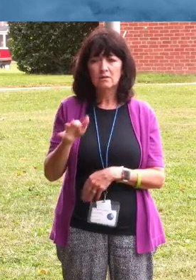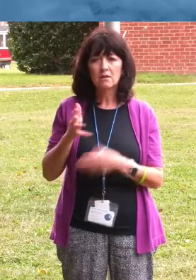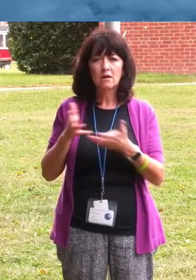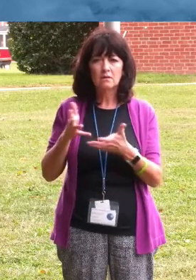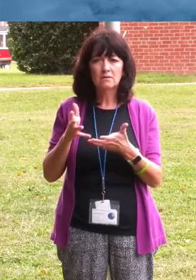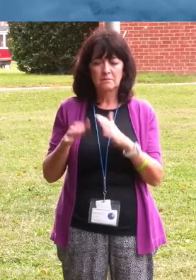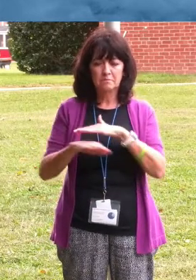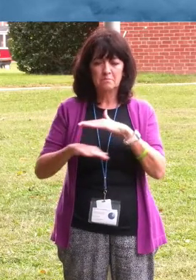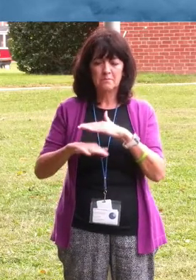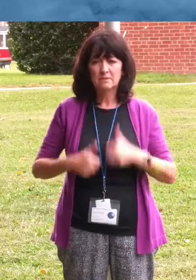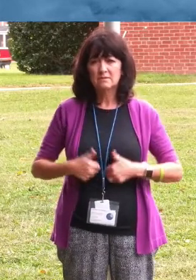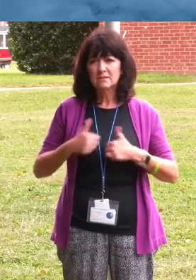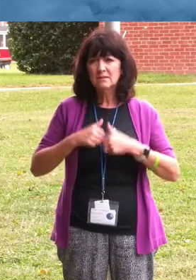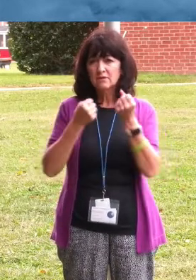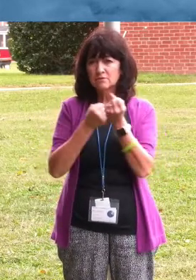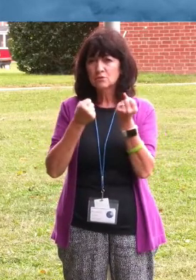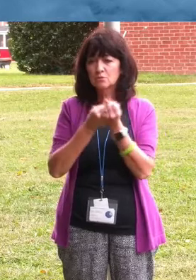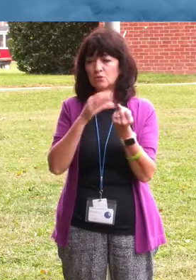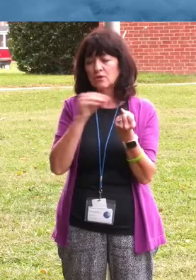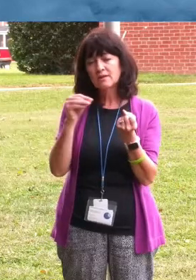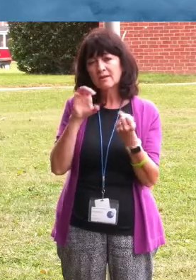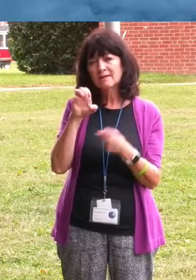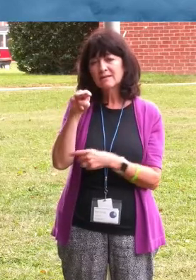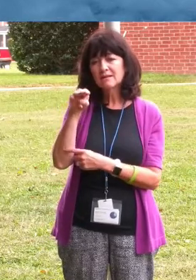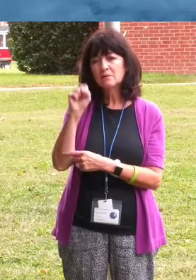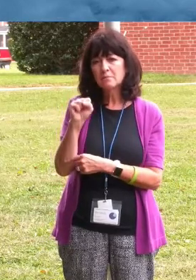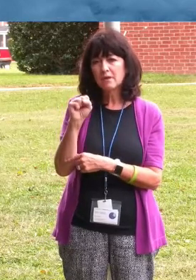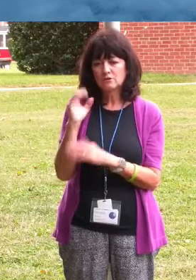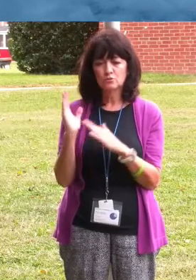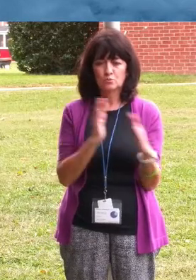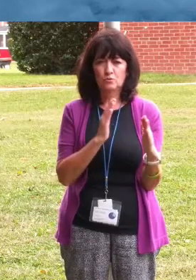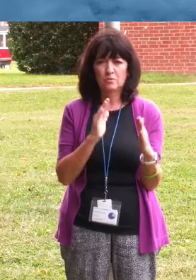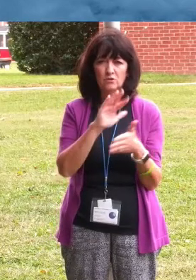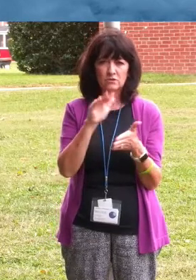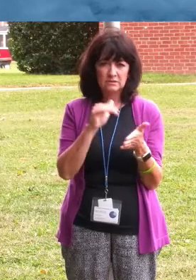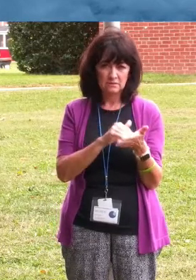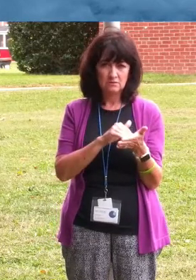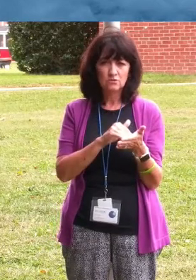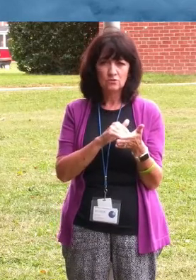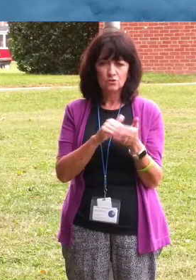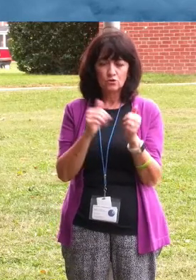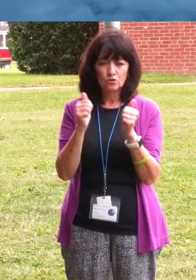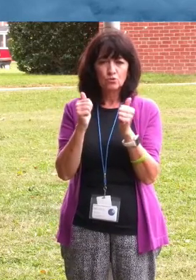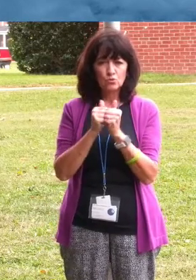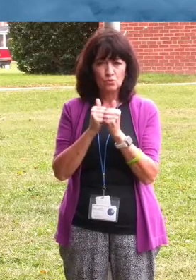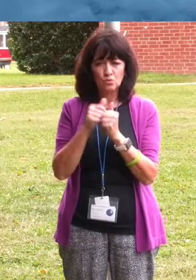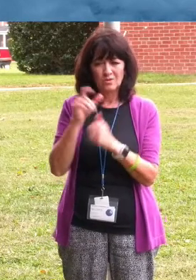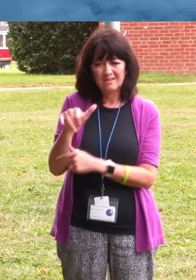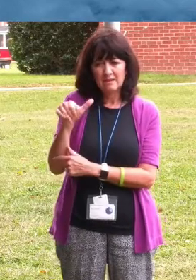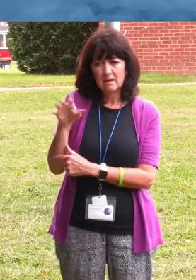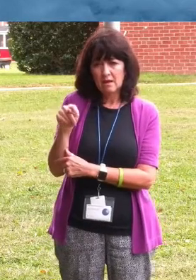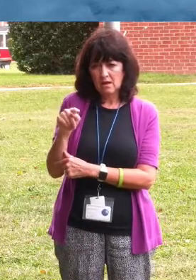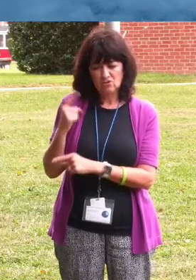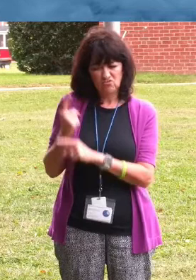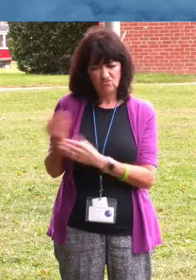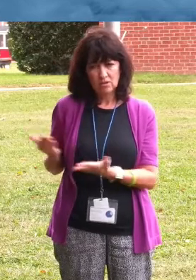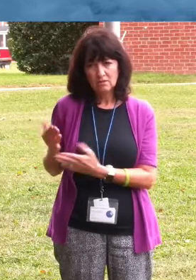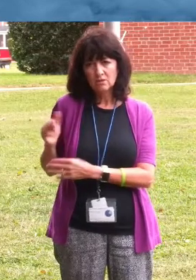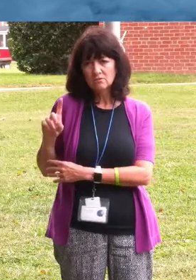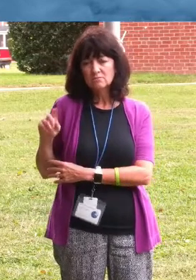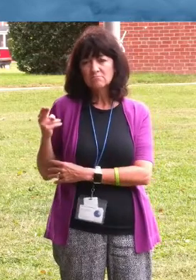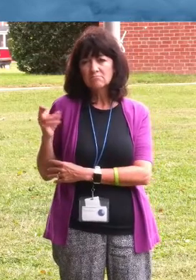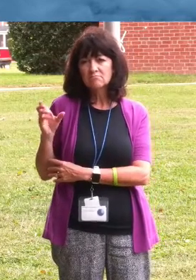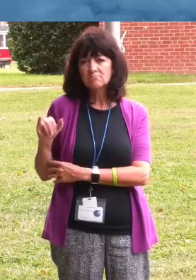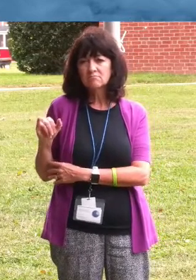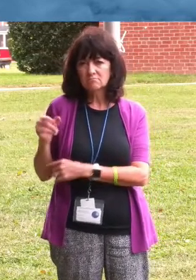support, and the EMS Preparedness Center, which has been very active right here at DHCI in the